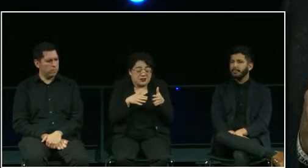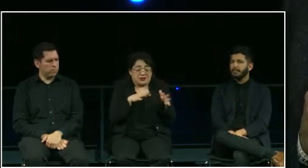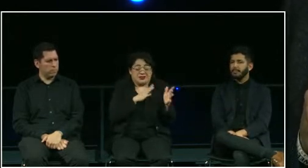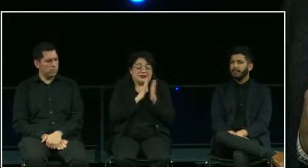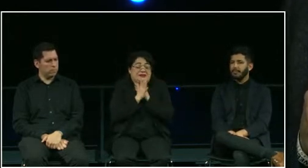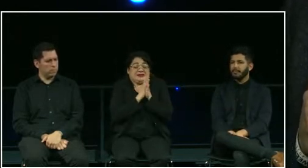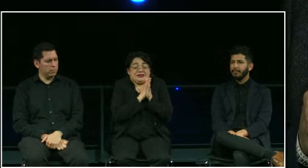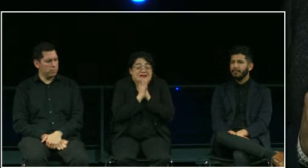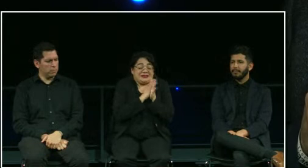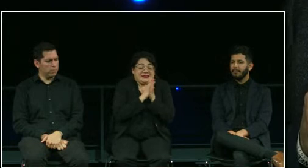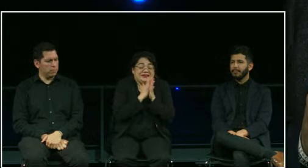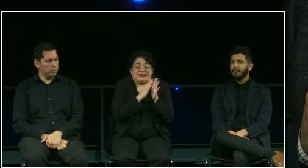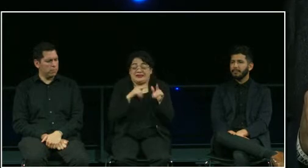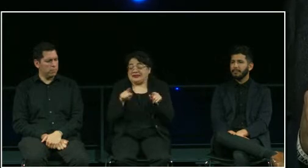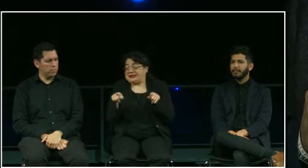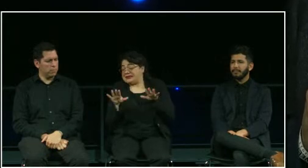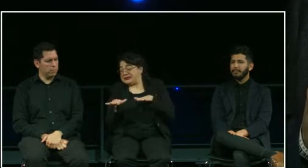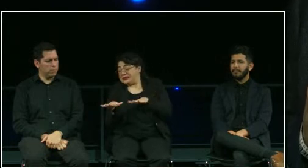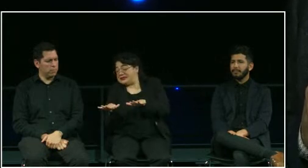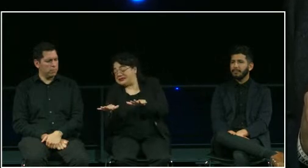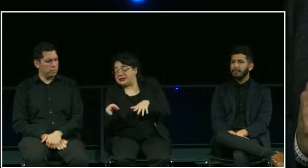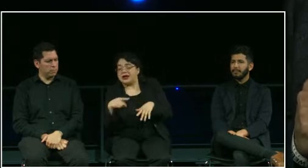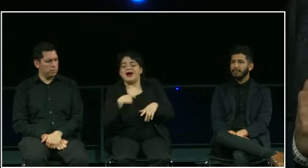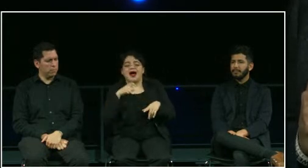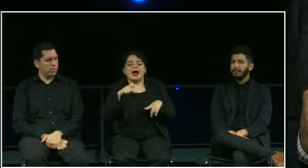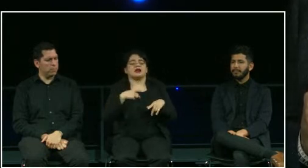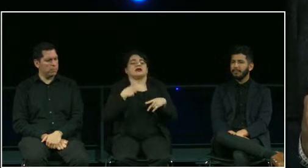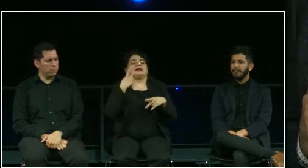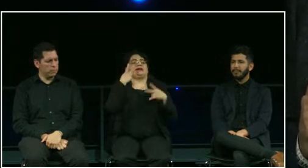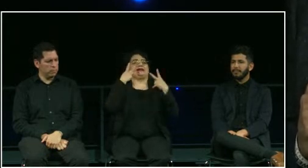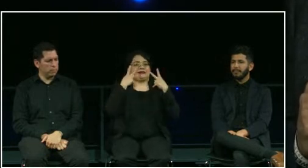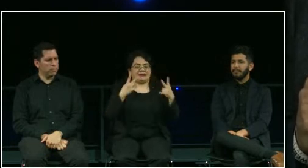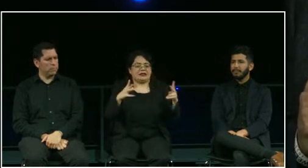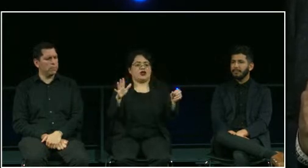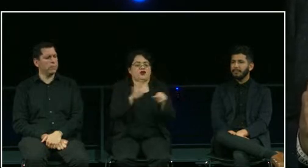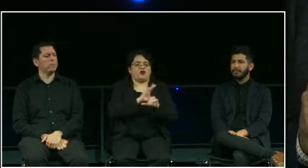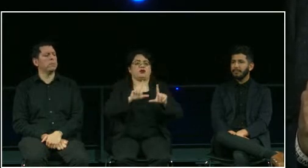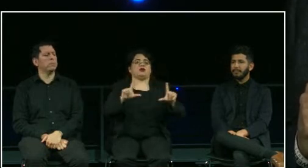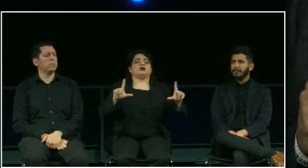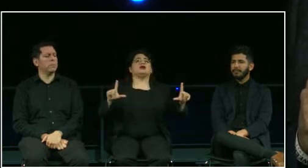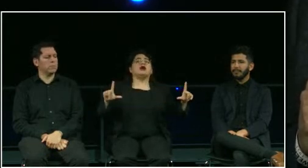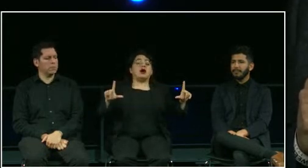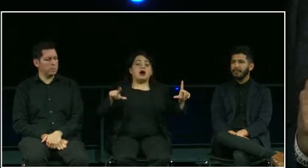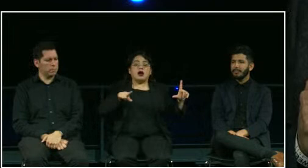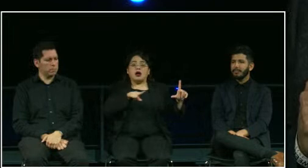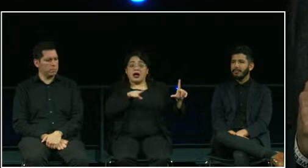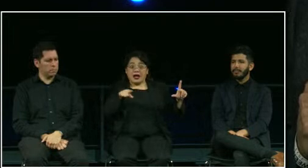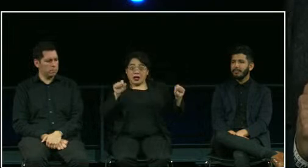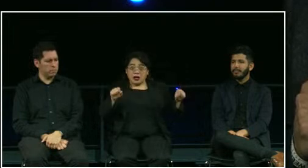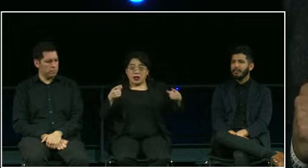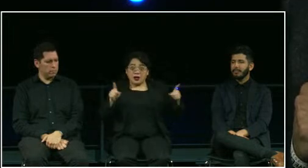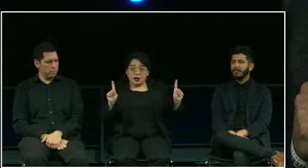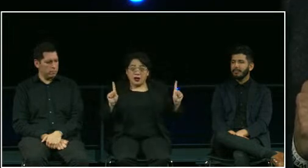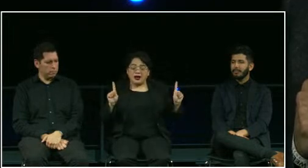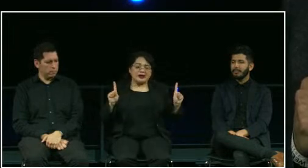there was a lot of me that was like, I kind of needed to see it a little bit to understand if, like, could we pull all this stuff off? And